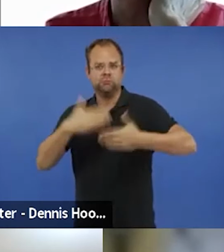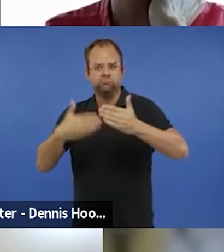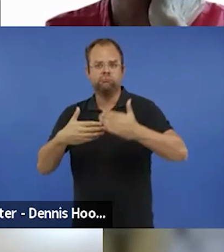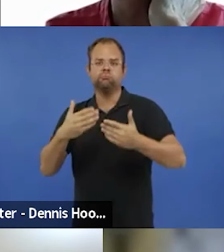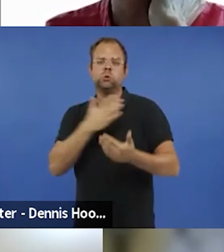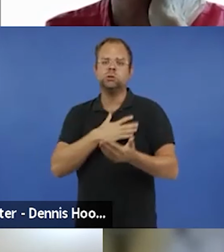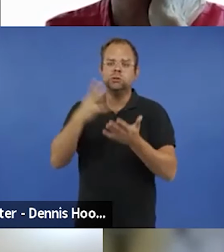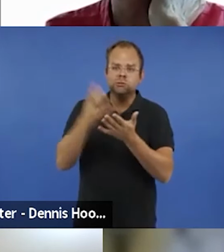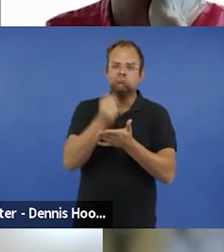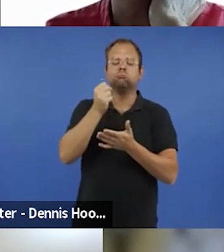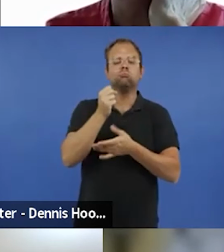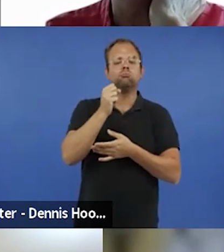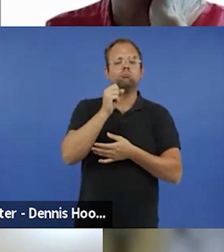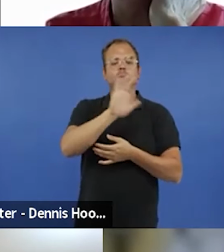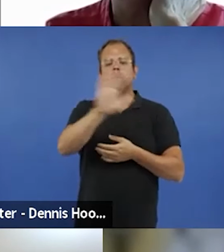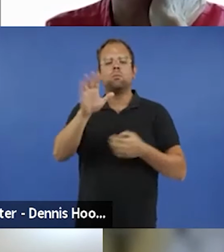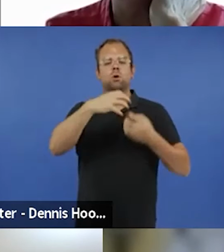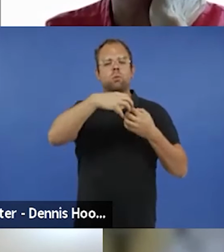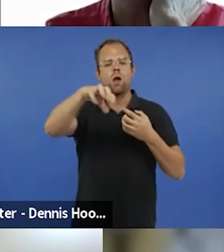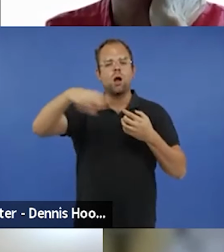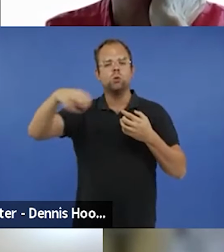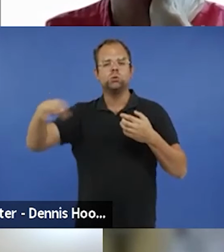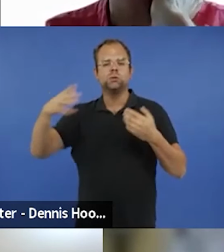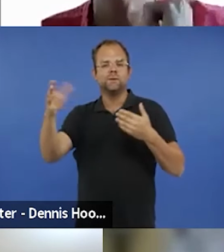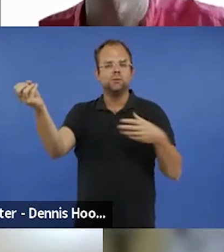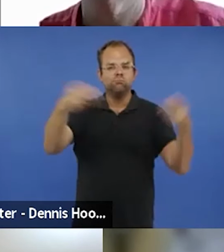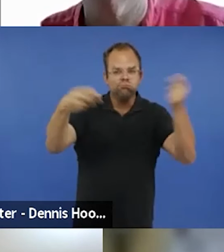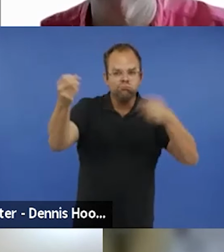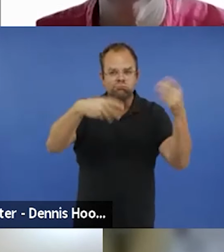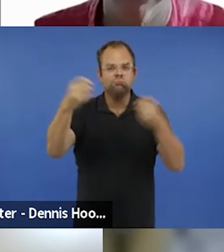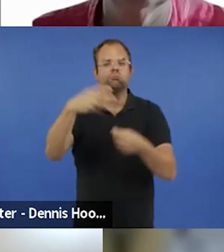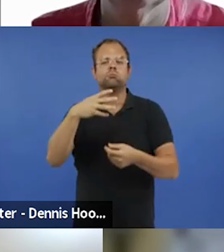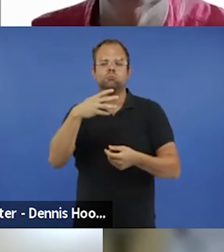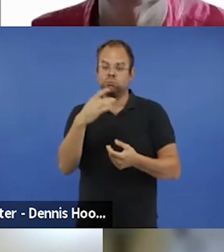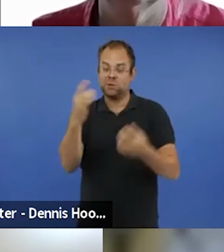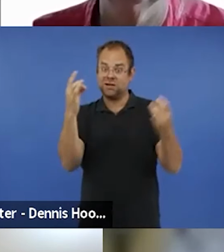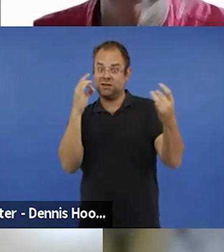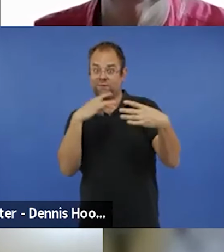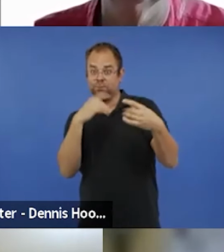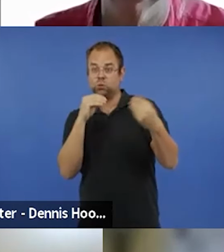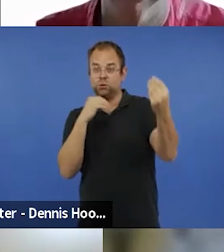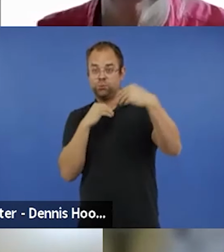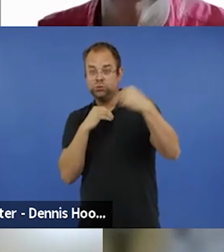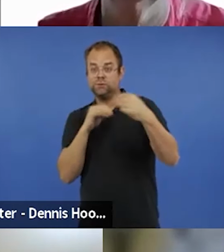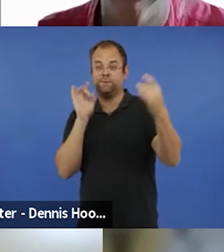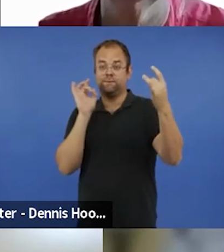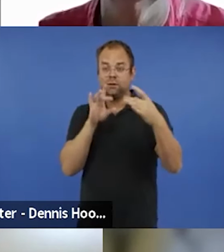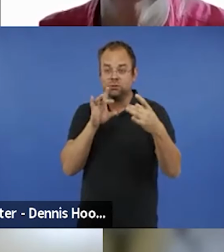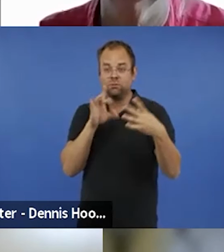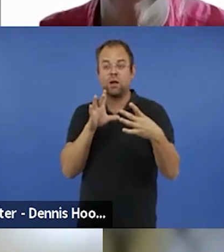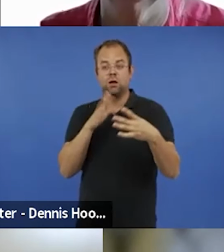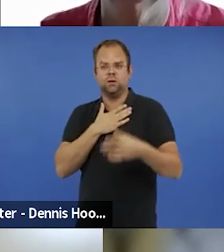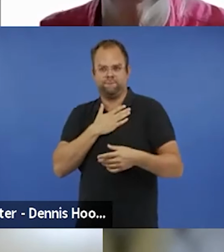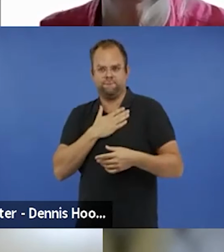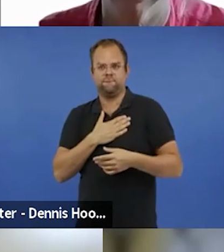that input, to give that feedback. We'd love to incorporate those voices. I'm talking about this white paper and I'm hoping